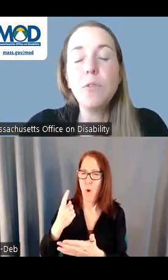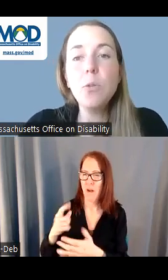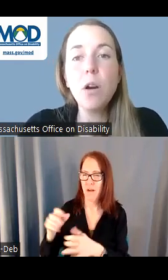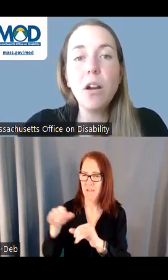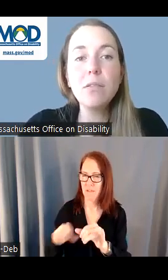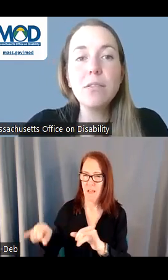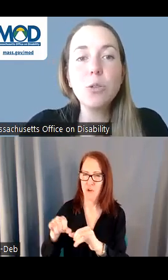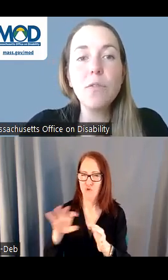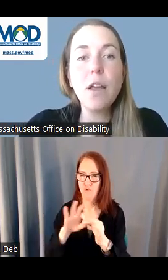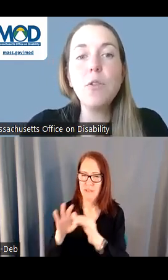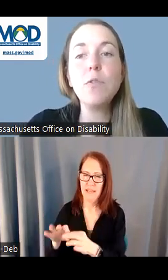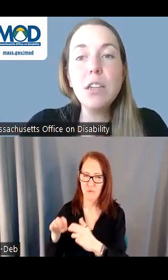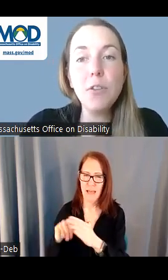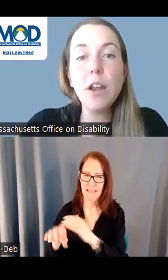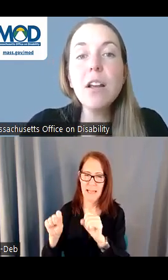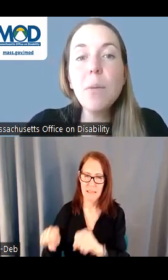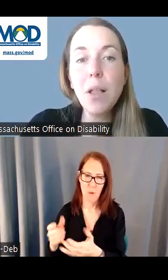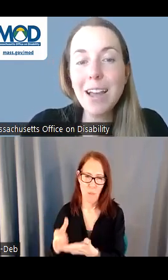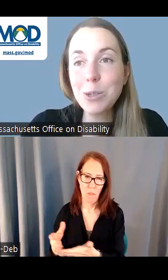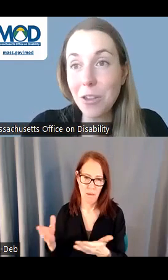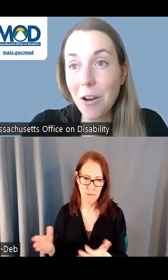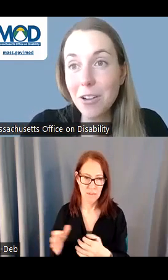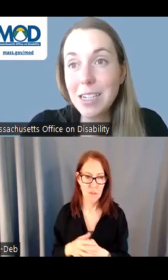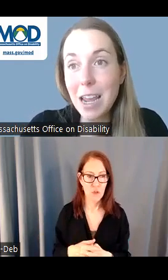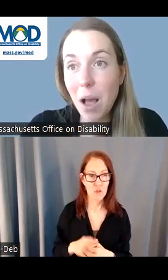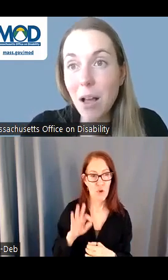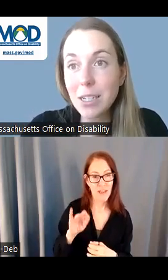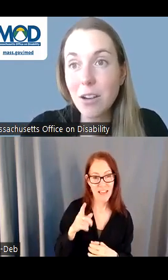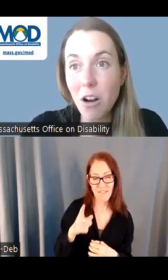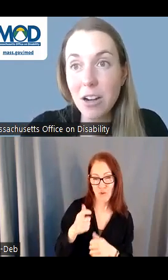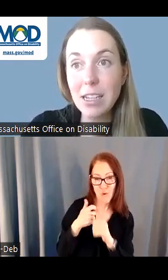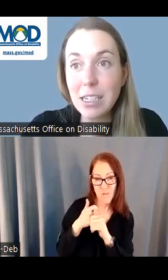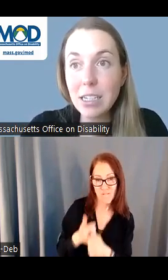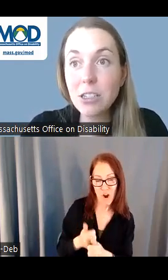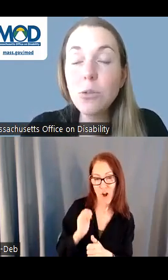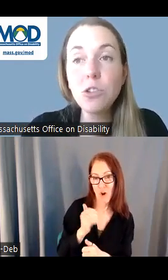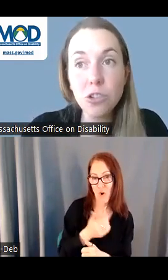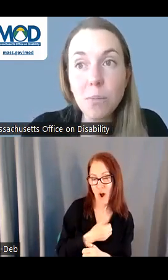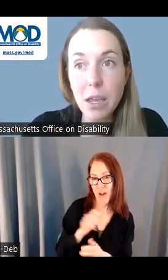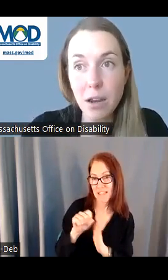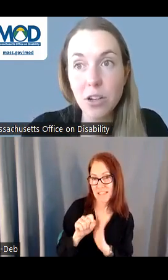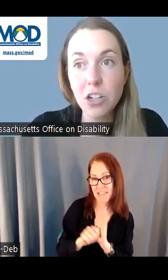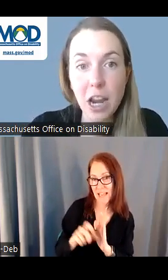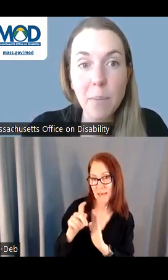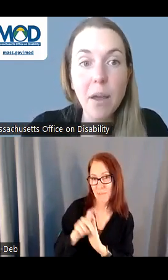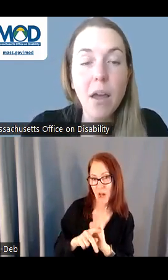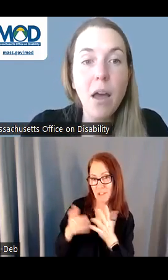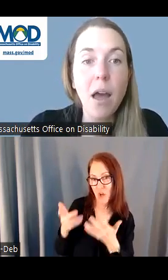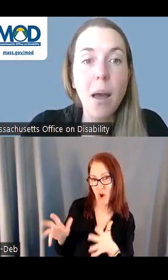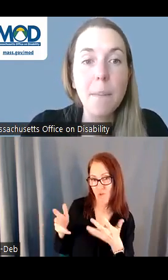So if you are if you're in compliance with our state policy that already exists, you should be in good